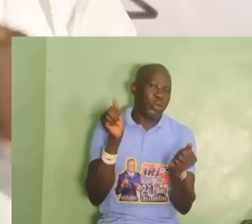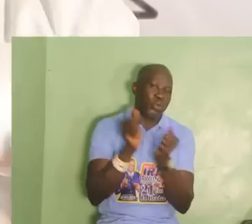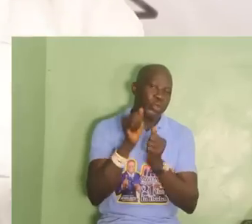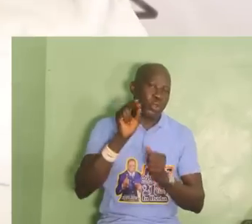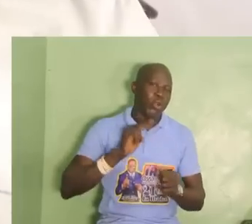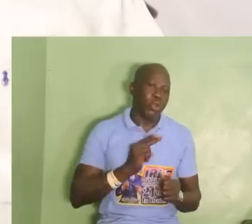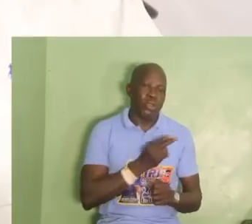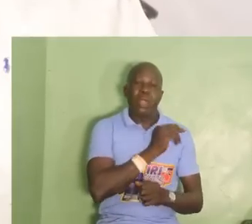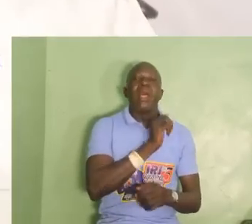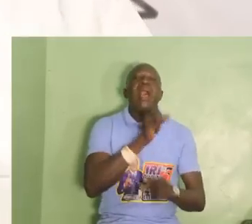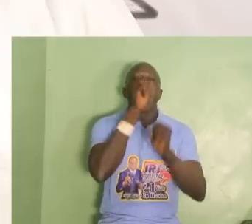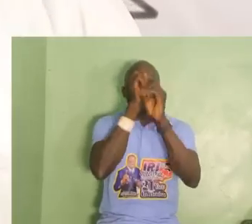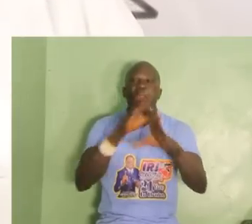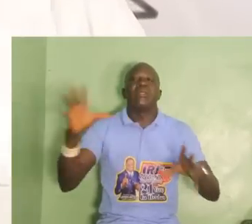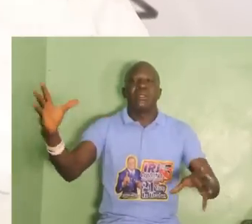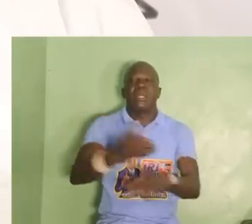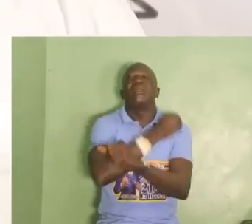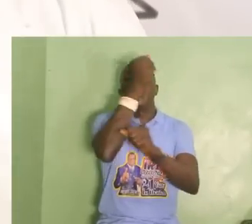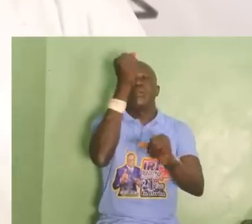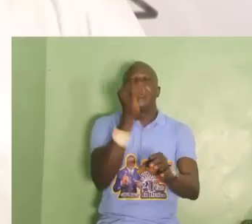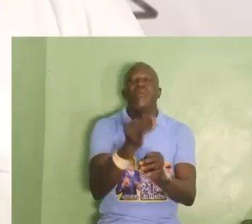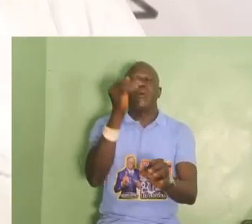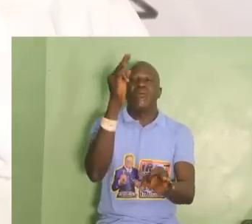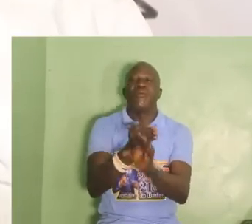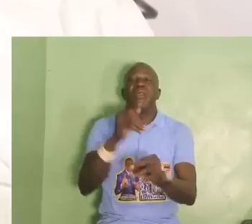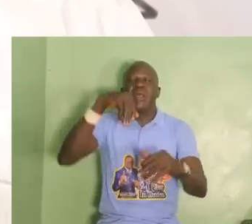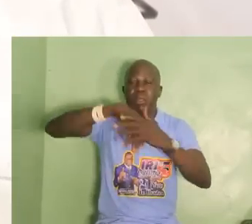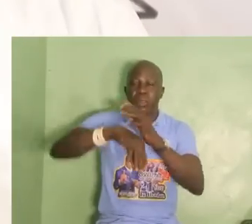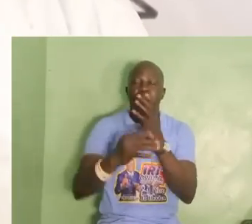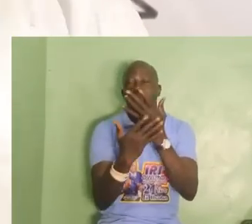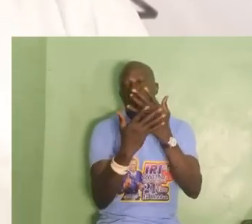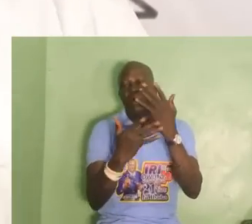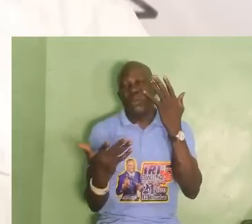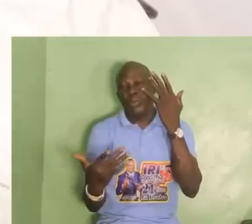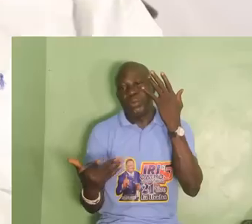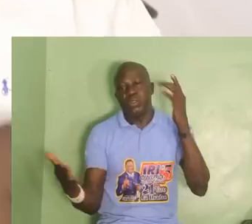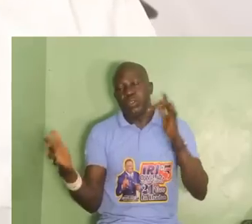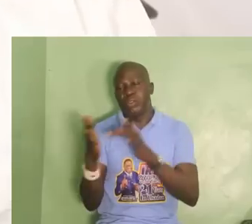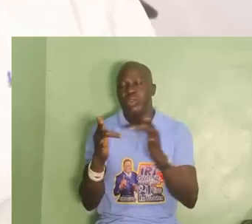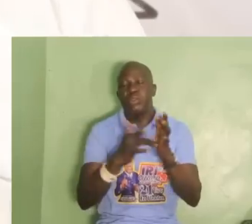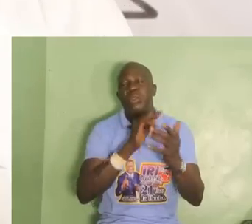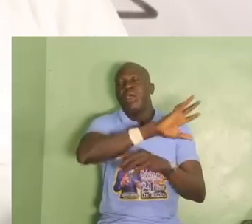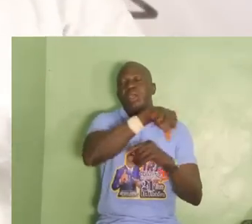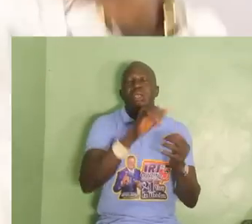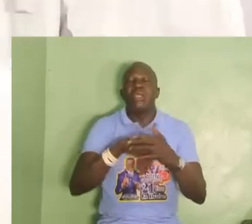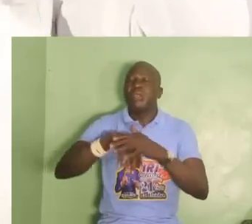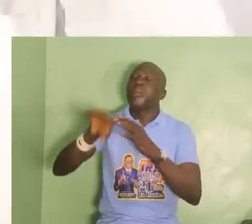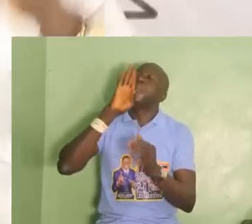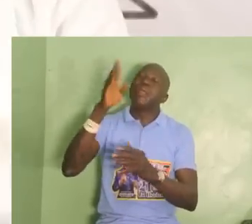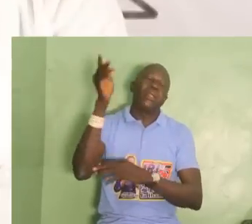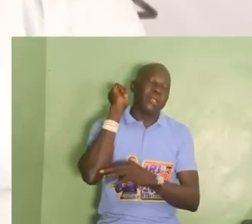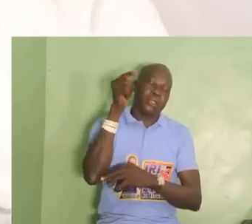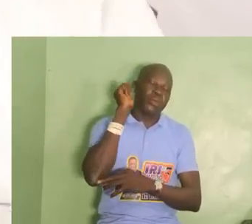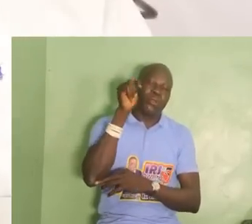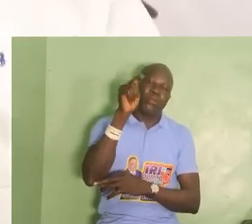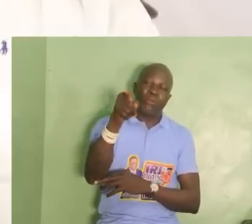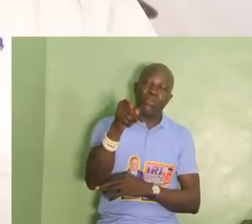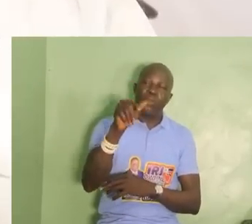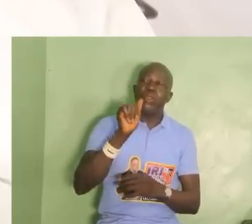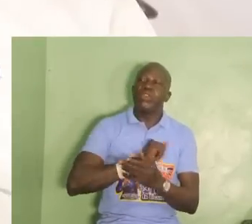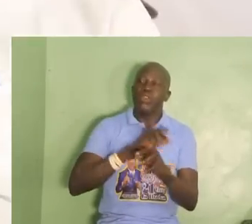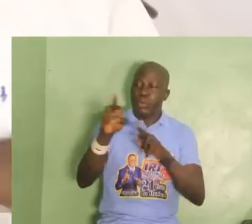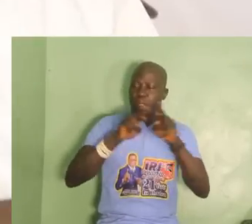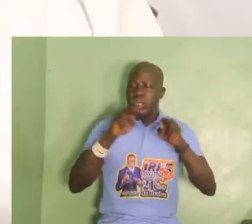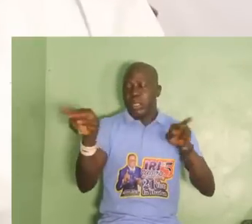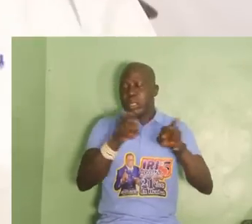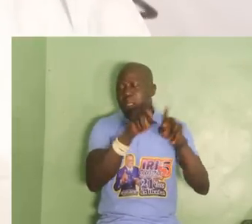I pray that in you and I will be